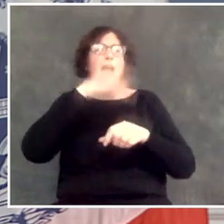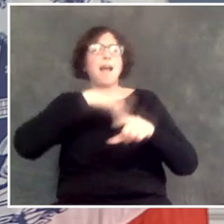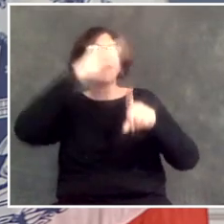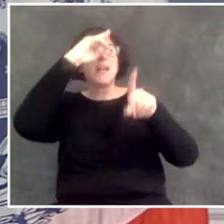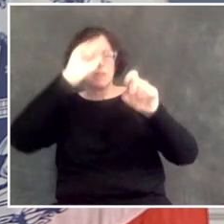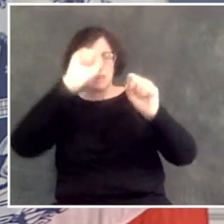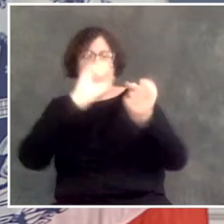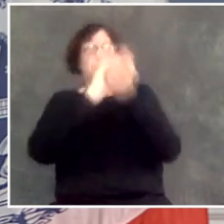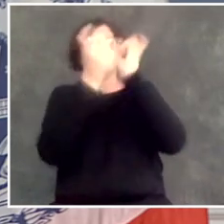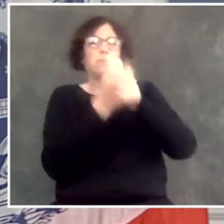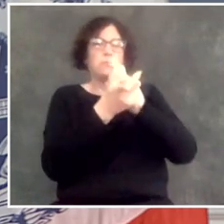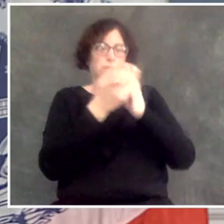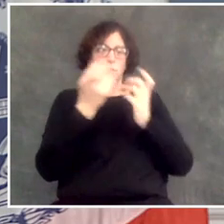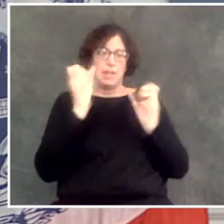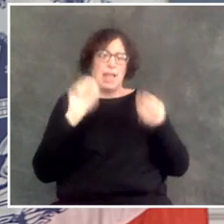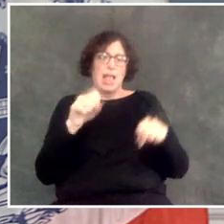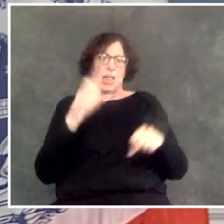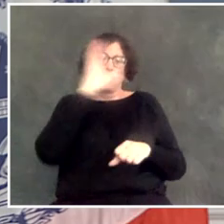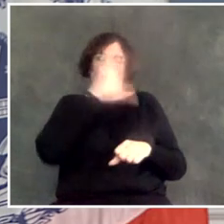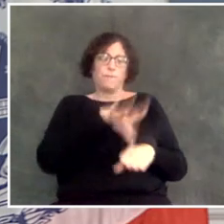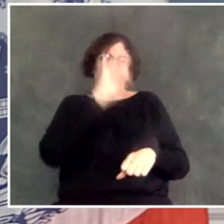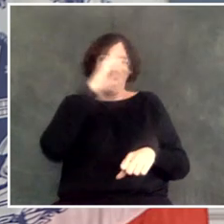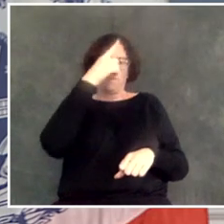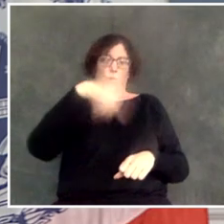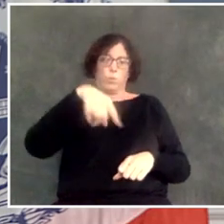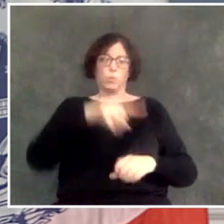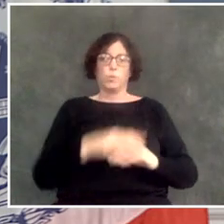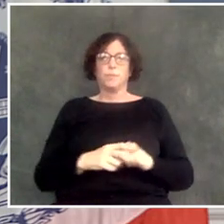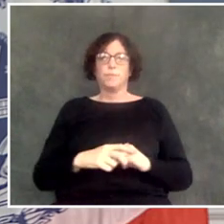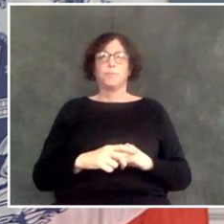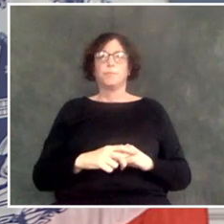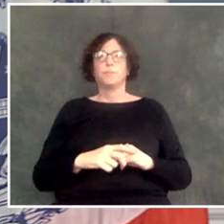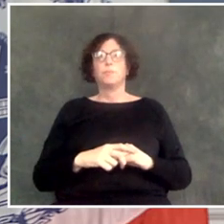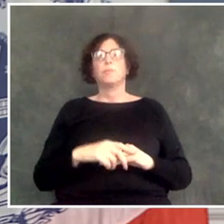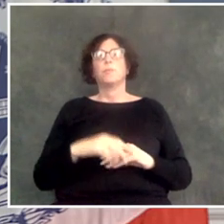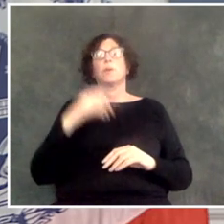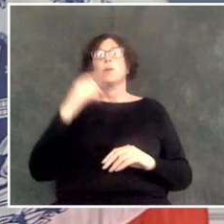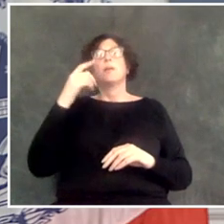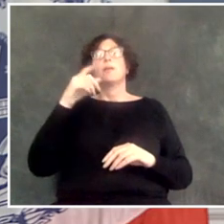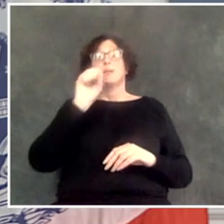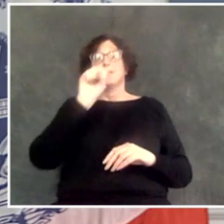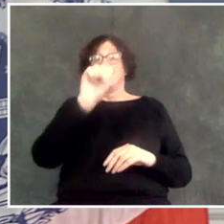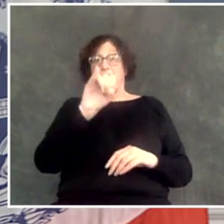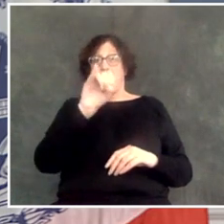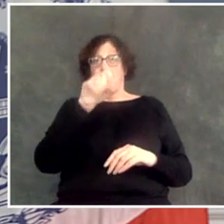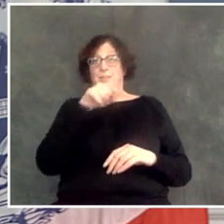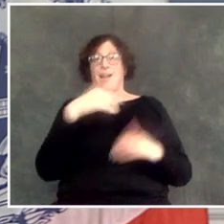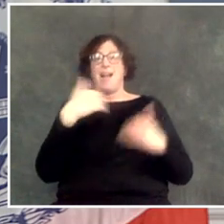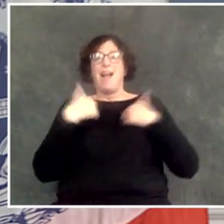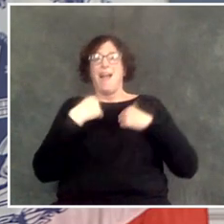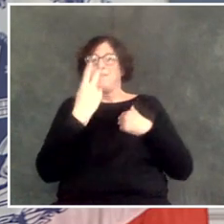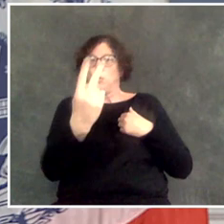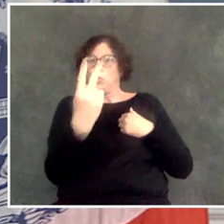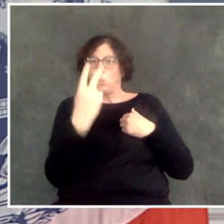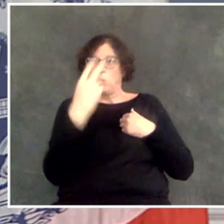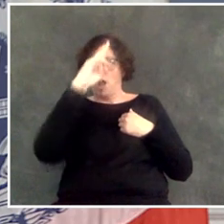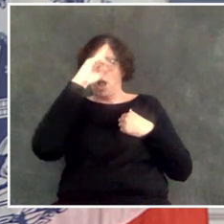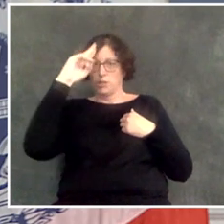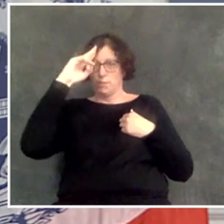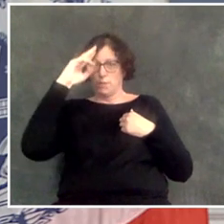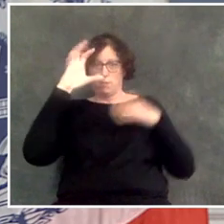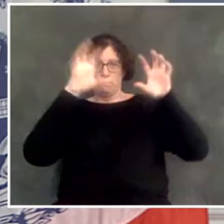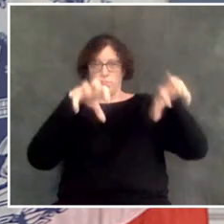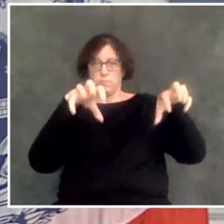increase the number of beds that are being classified as ICU so they can serve the most urgent COVID-19 cases.